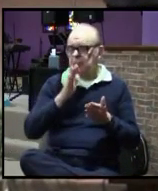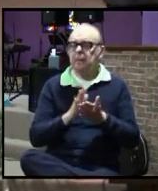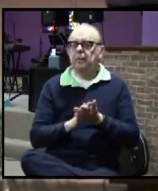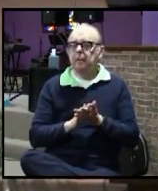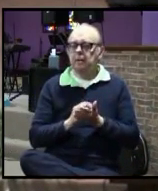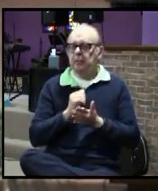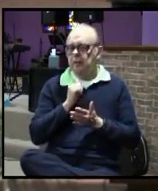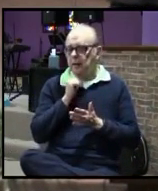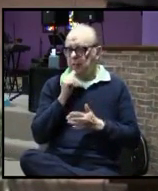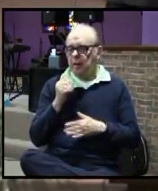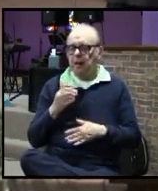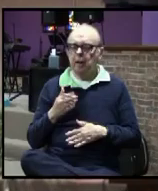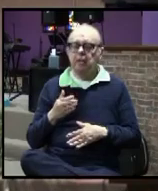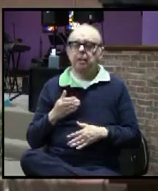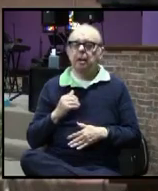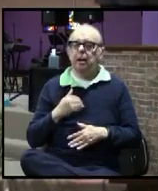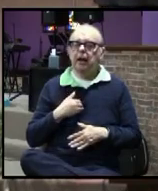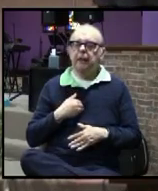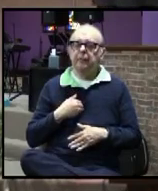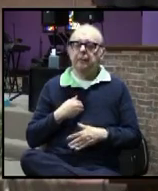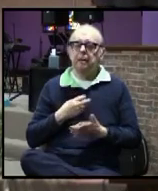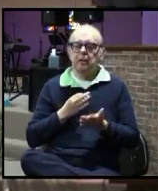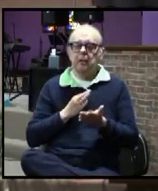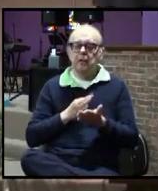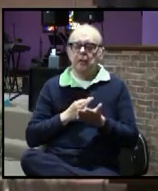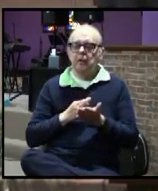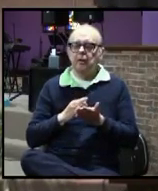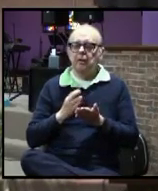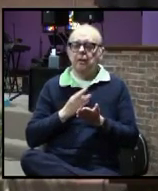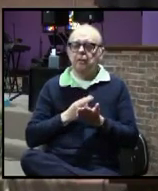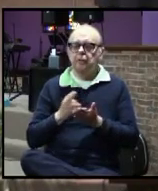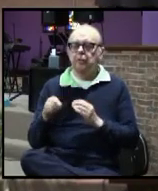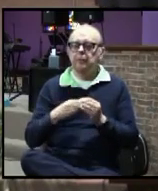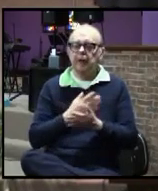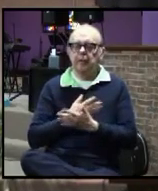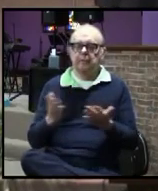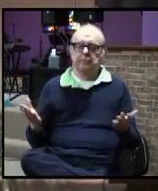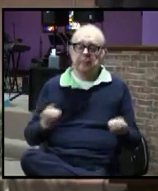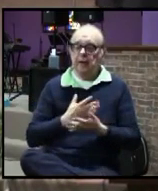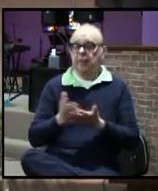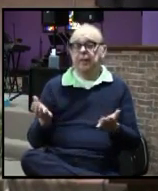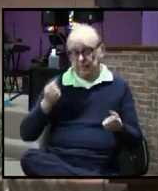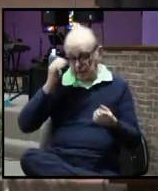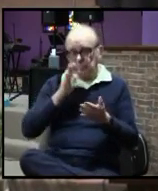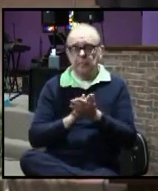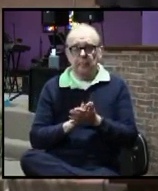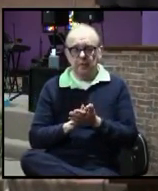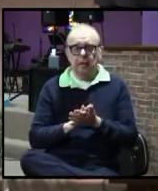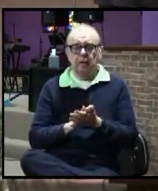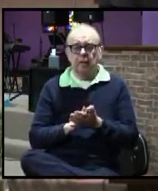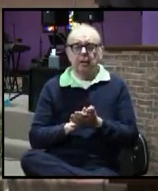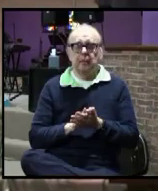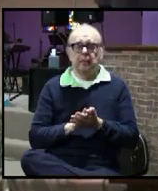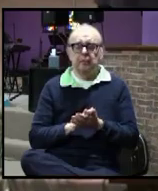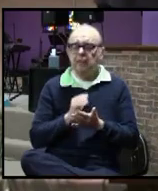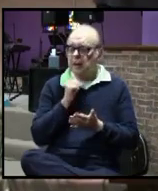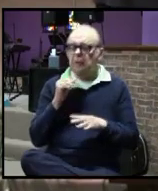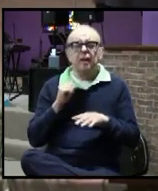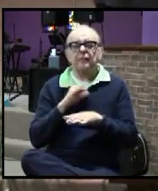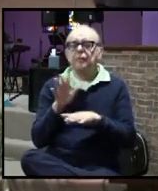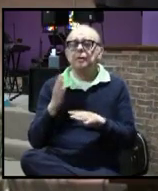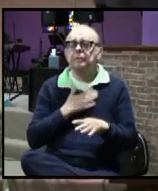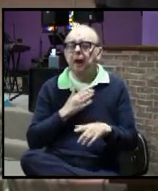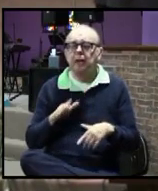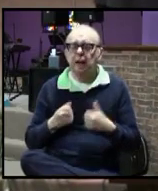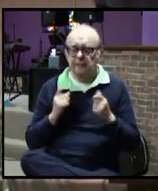Believing is not having facts about something. There are a lot of things that I believe to be true that don't have any effect on my